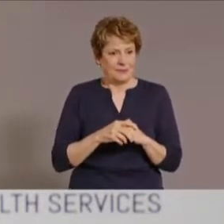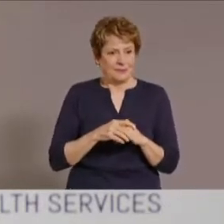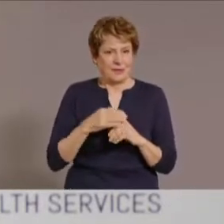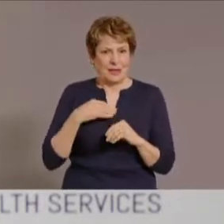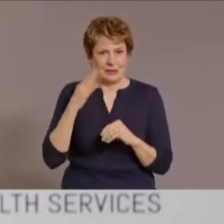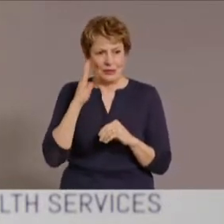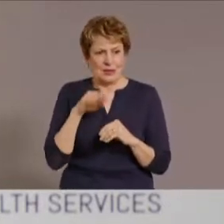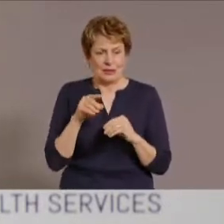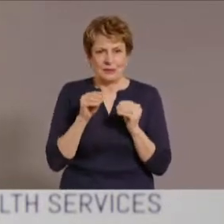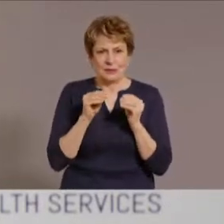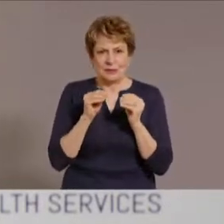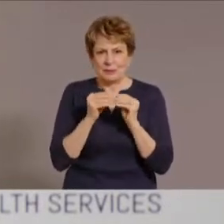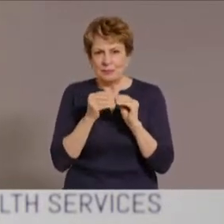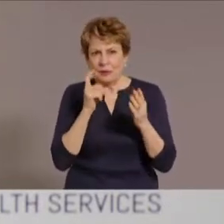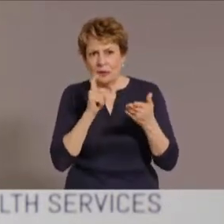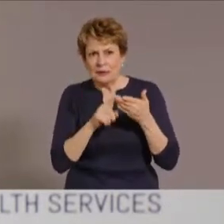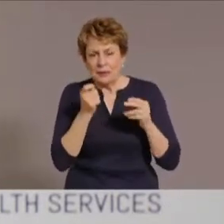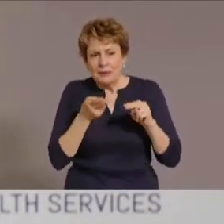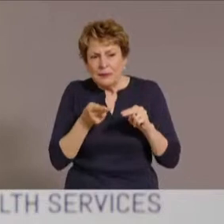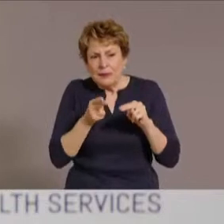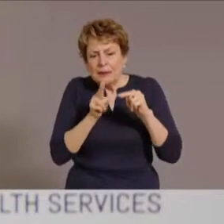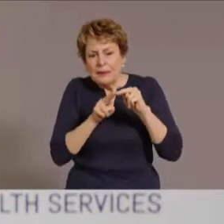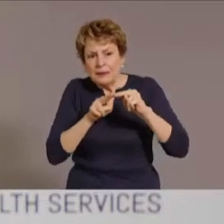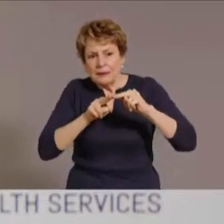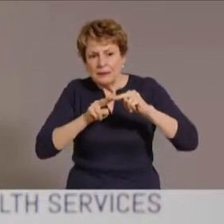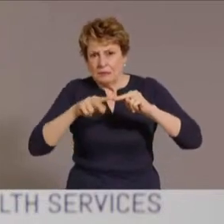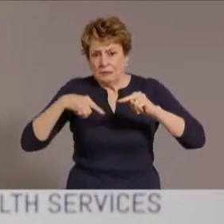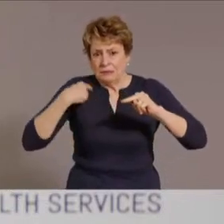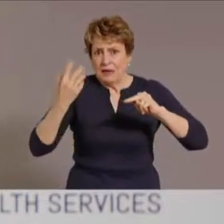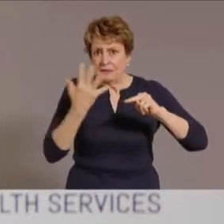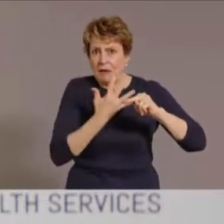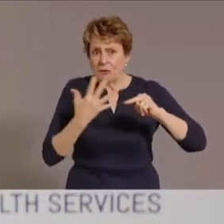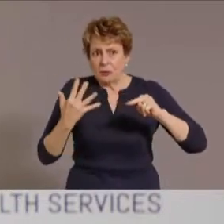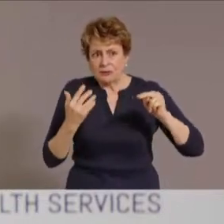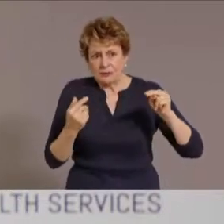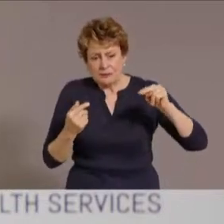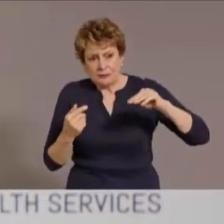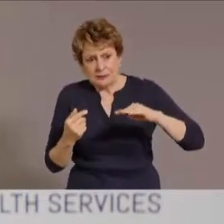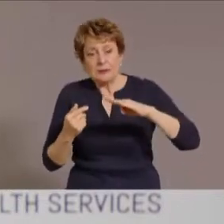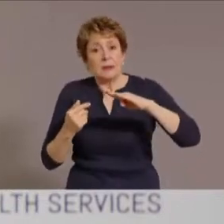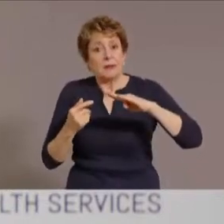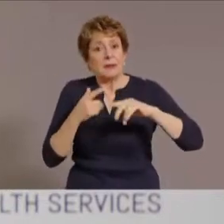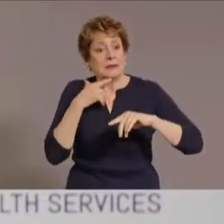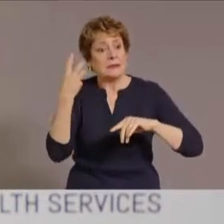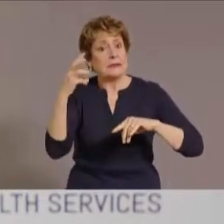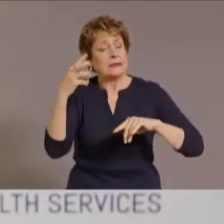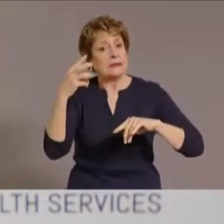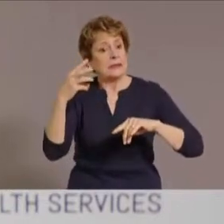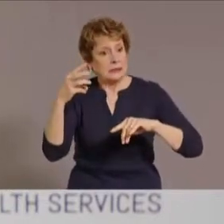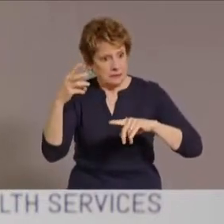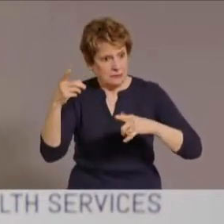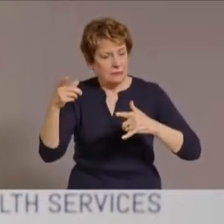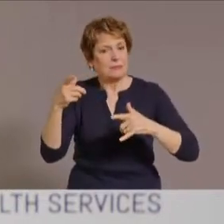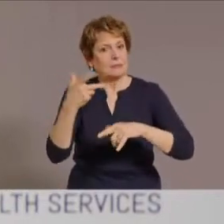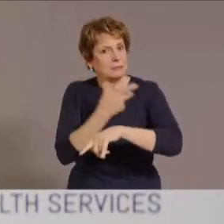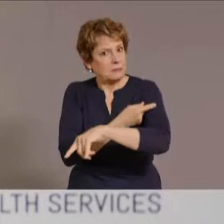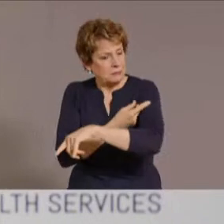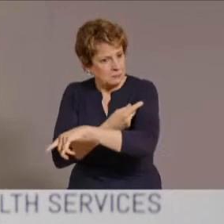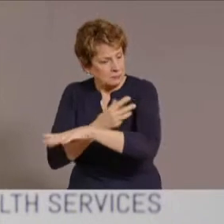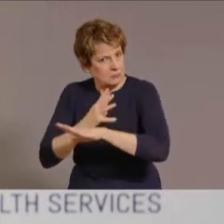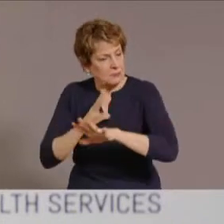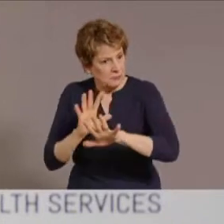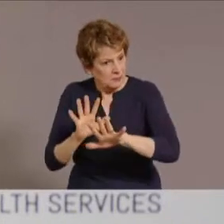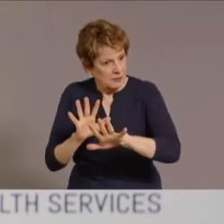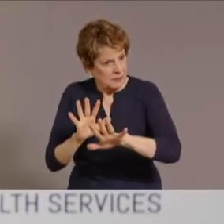weeks since everybody has now been eligible to get a shot, but yet we've at that plateau and things are not